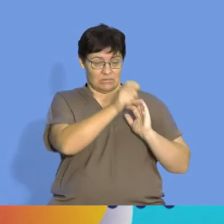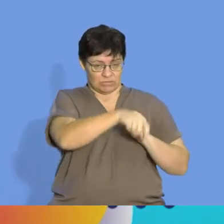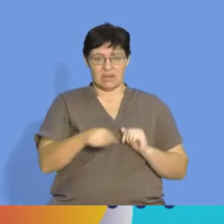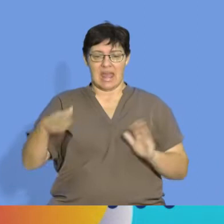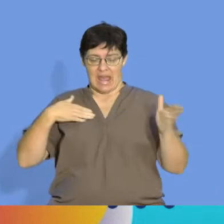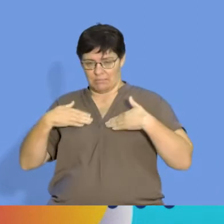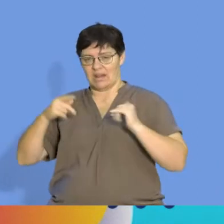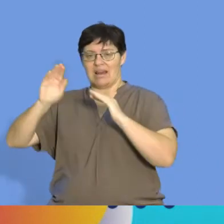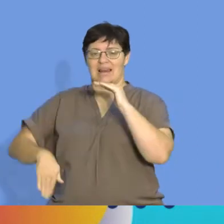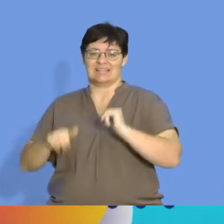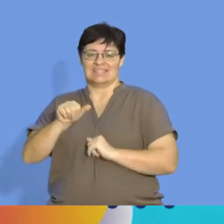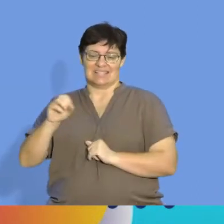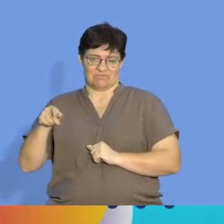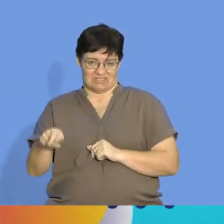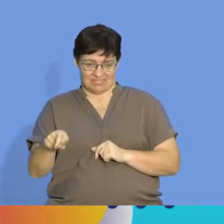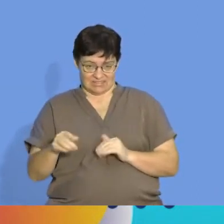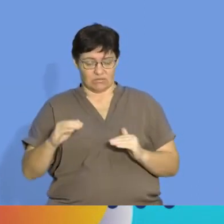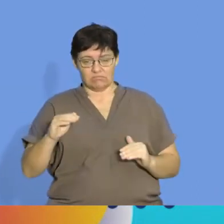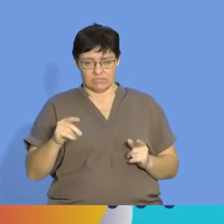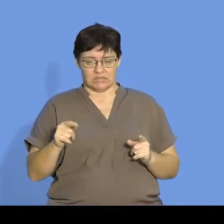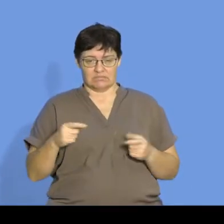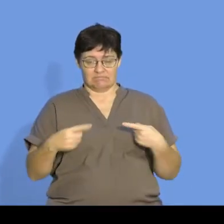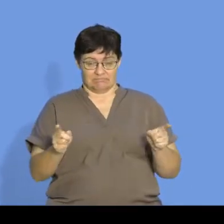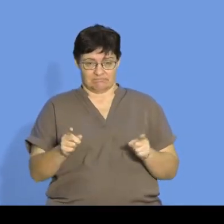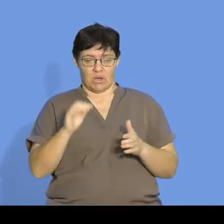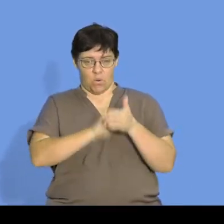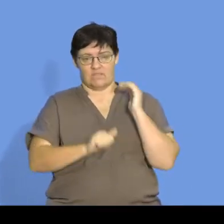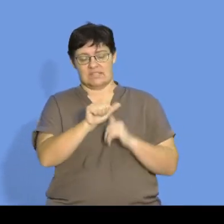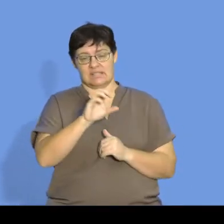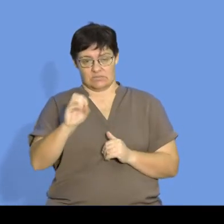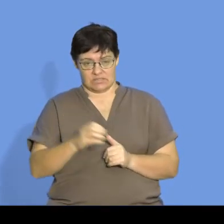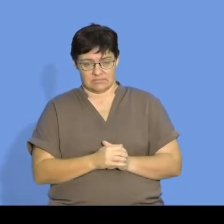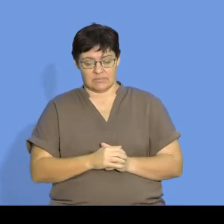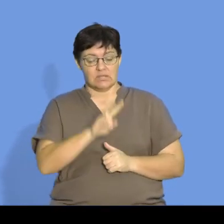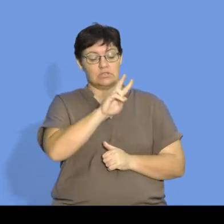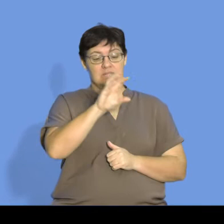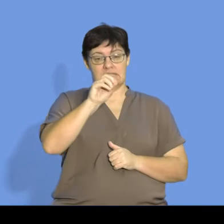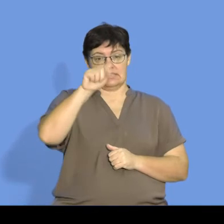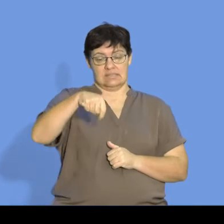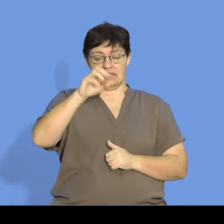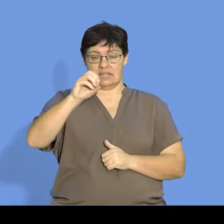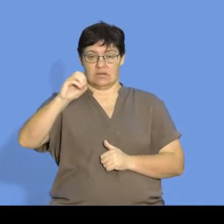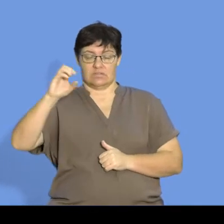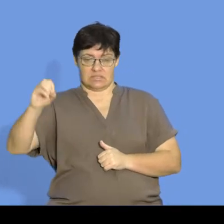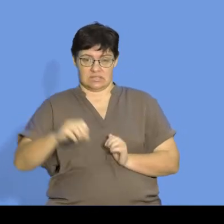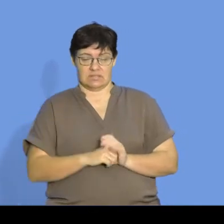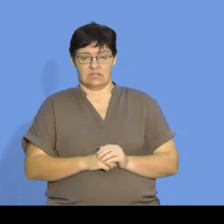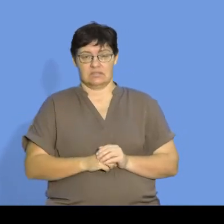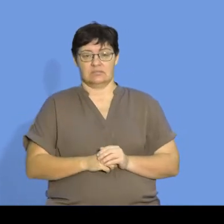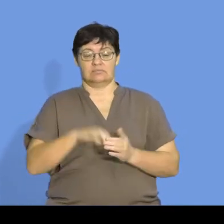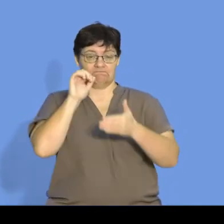more than the other. Once you've done that, you will see that if you take your